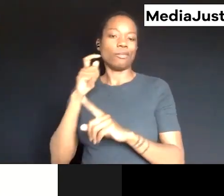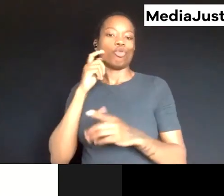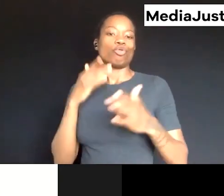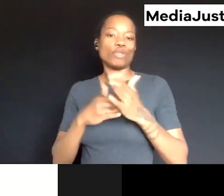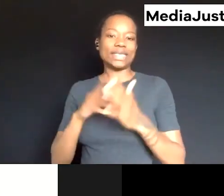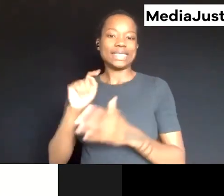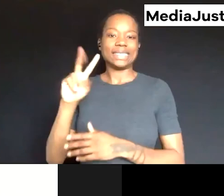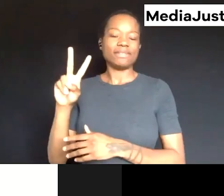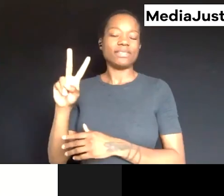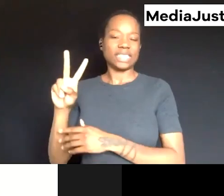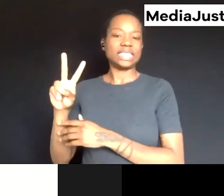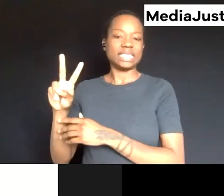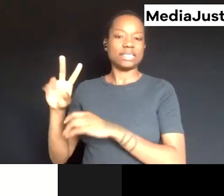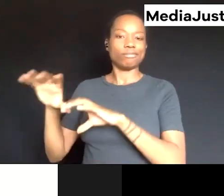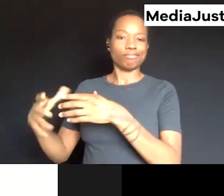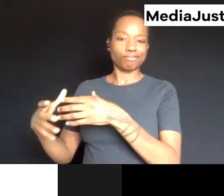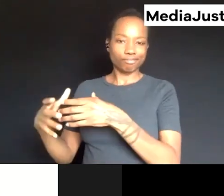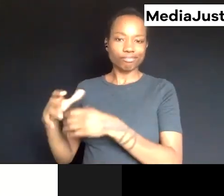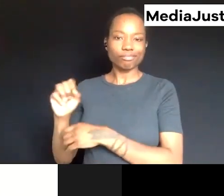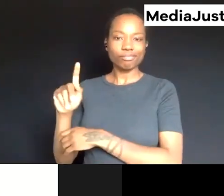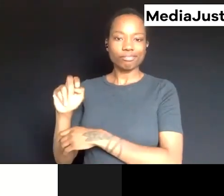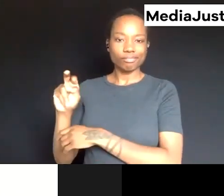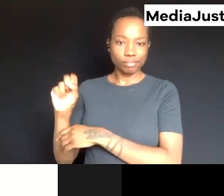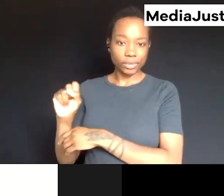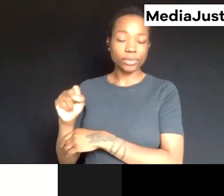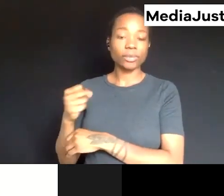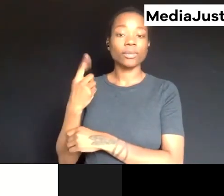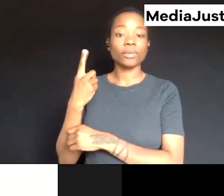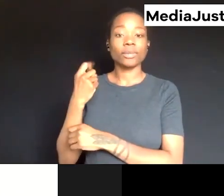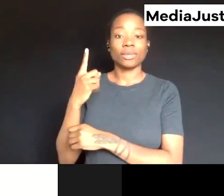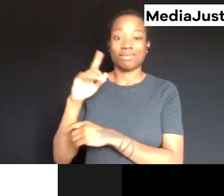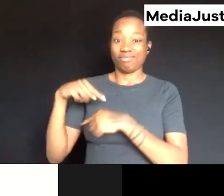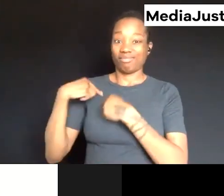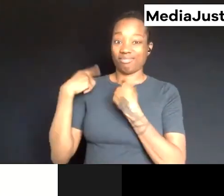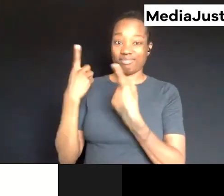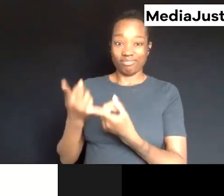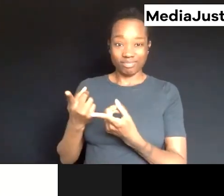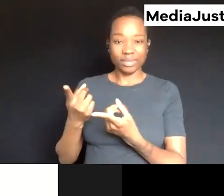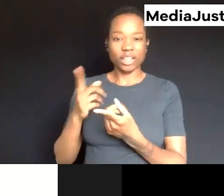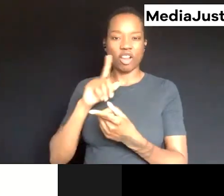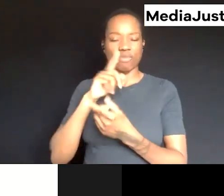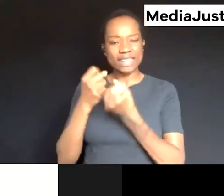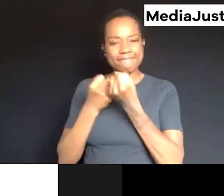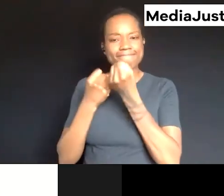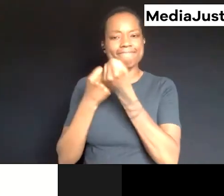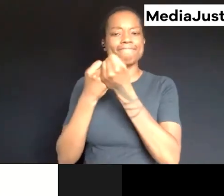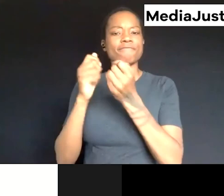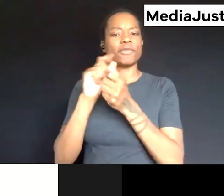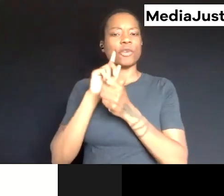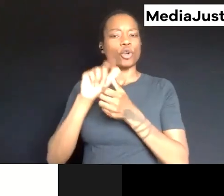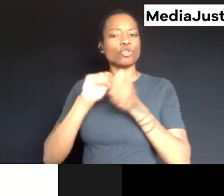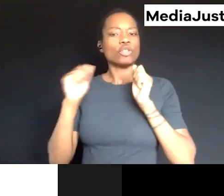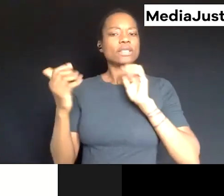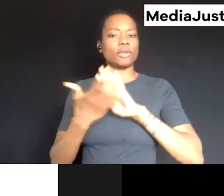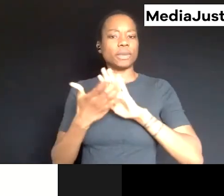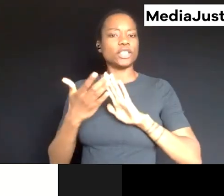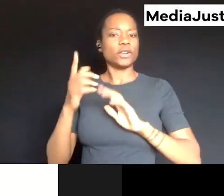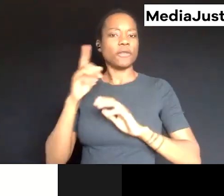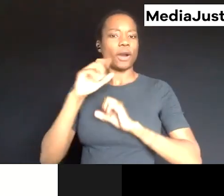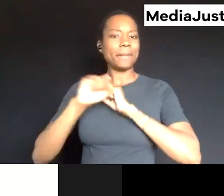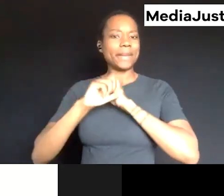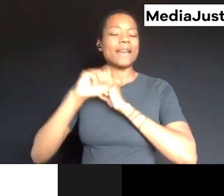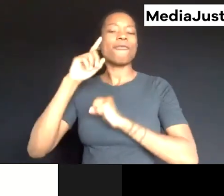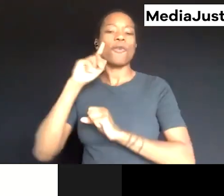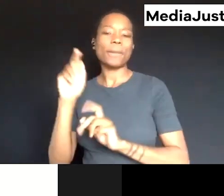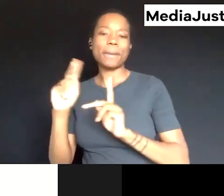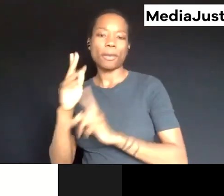to transform media for people of color. There was kind of a group of folks that were advocating to democratize media, but none of those